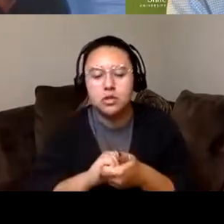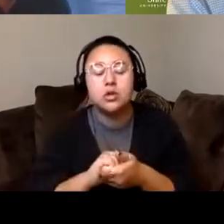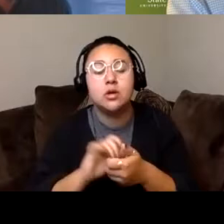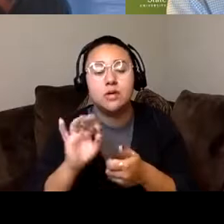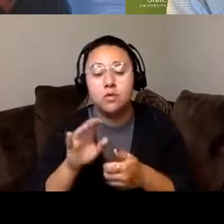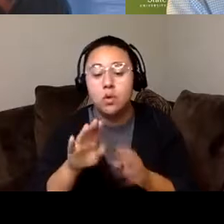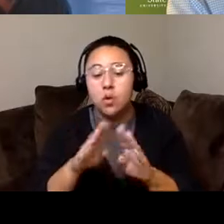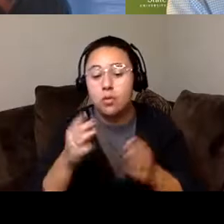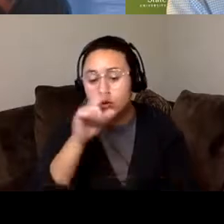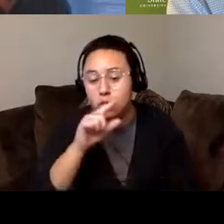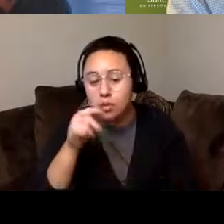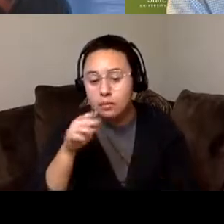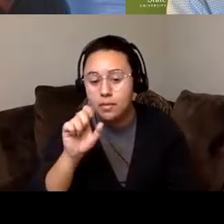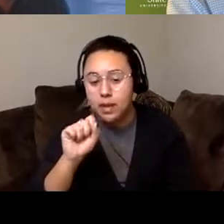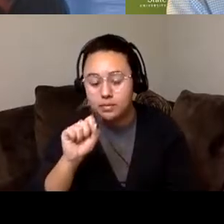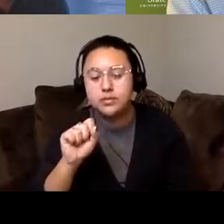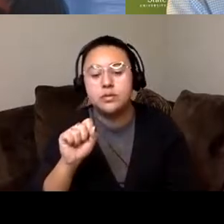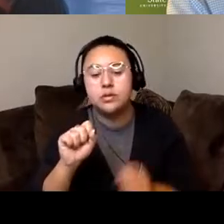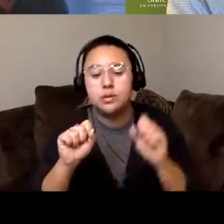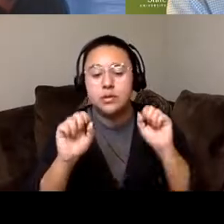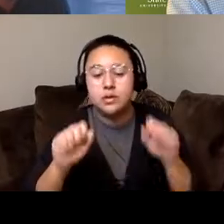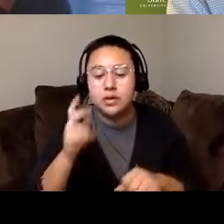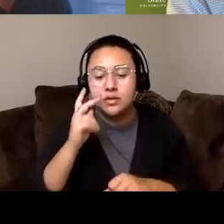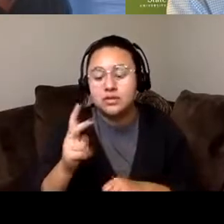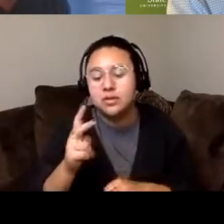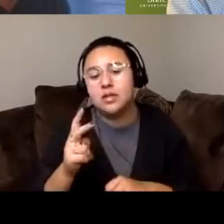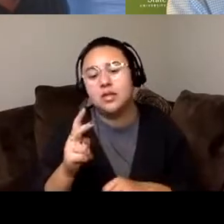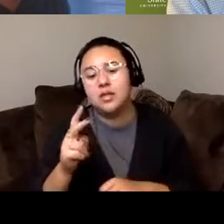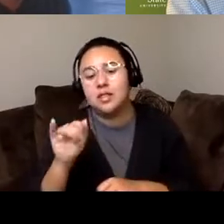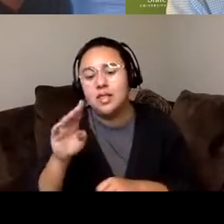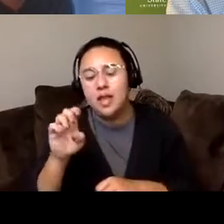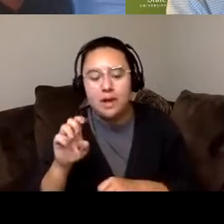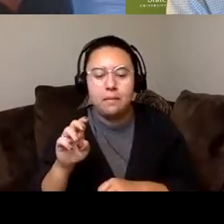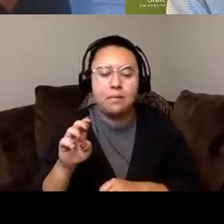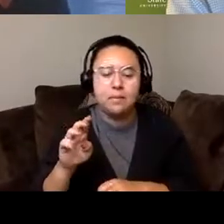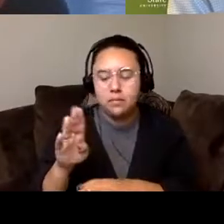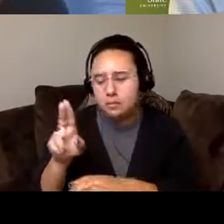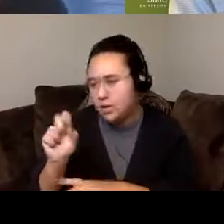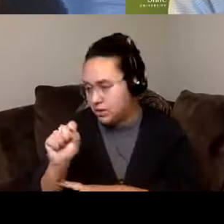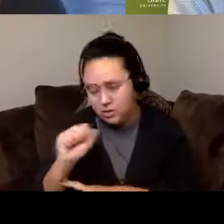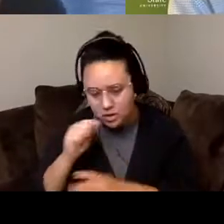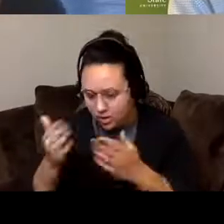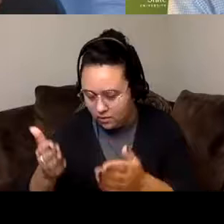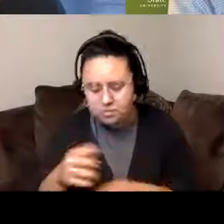app, you're able to see Lime buses and or bikes and scooters. Buses is not a part of our offering, by the way.